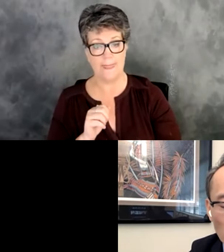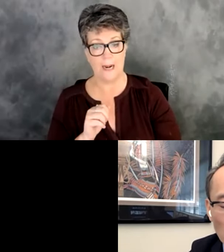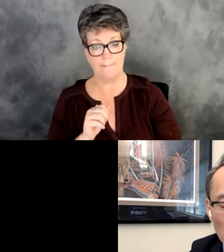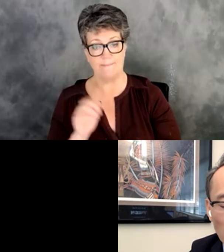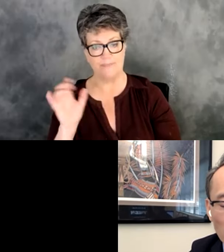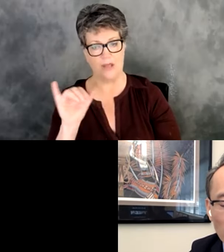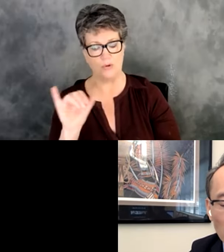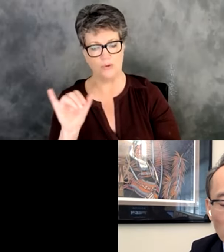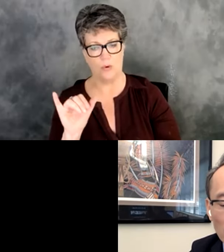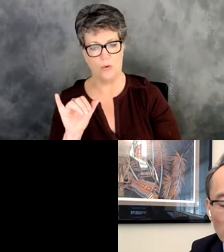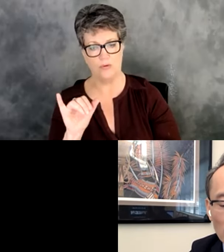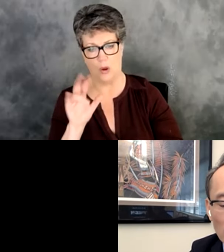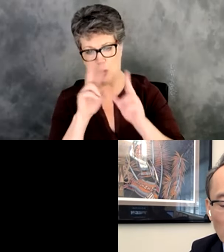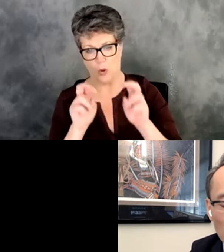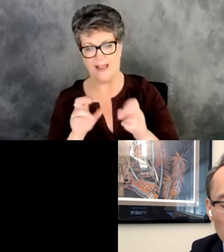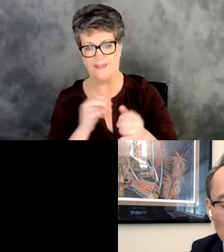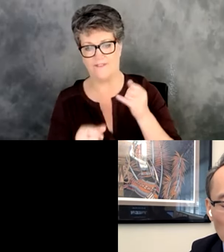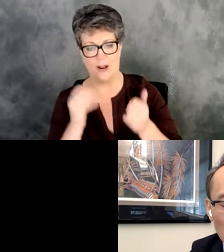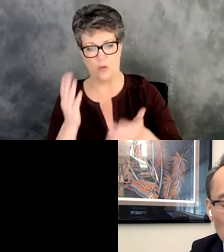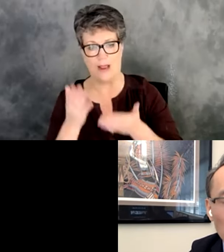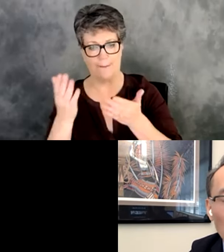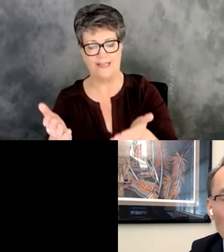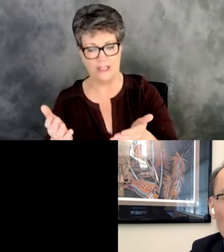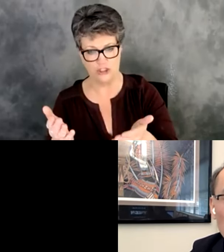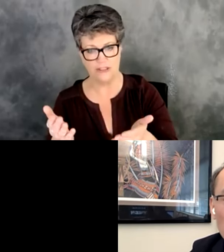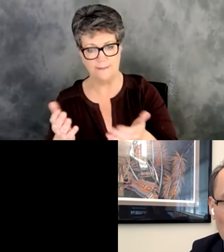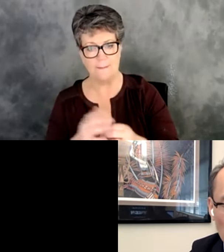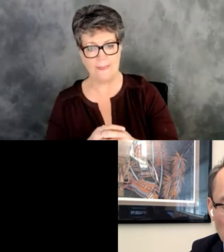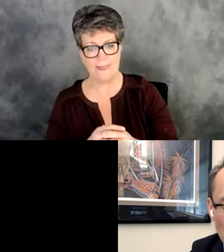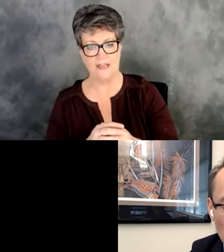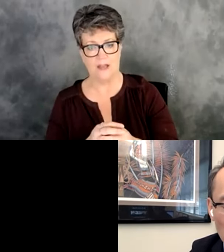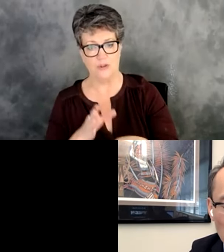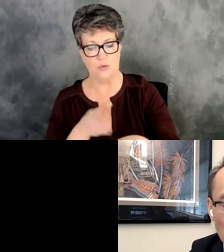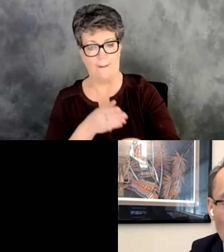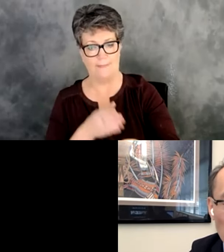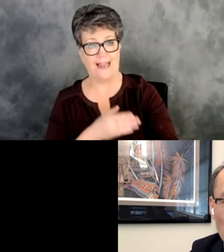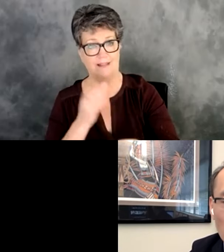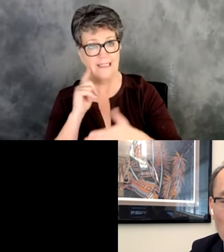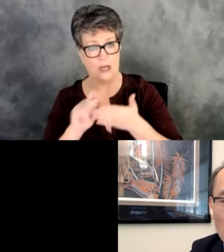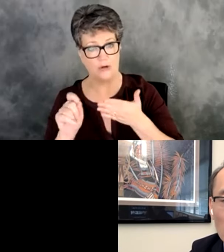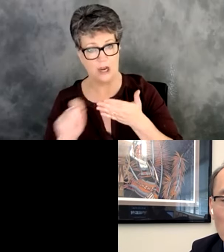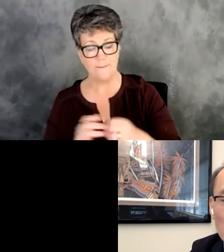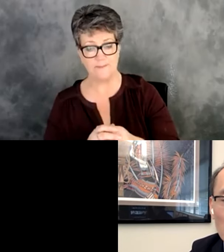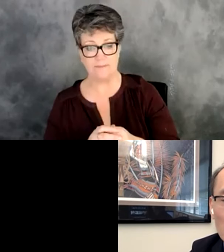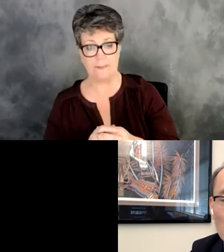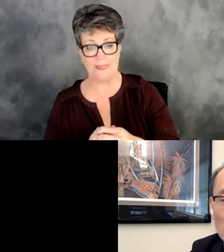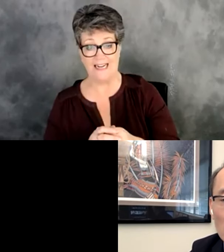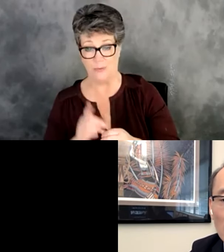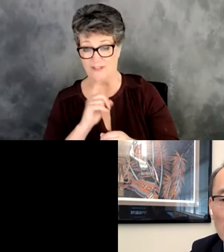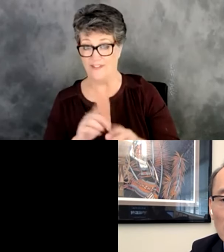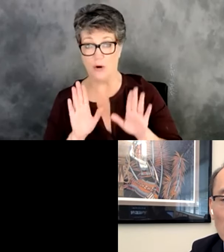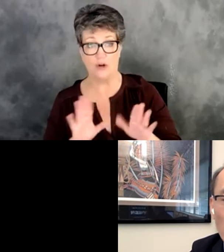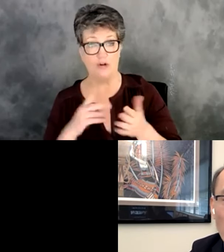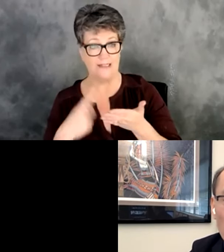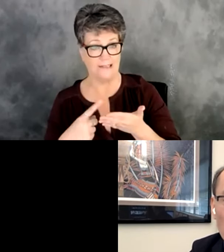And also we look at the final recommendations and items or updates to the secretary. So it's a very great